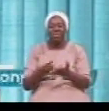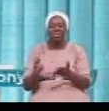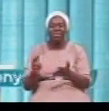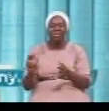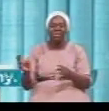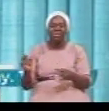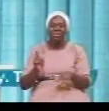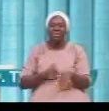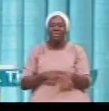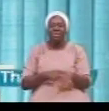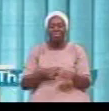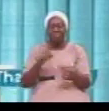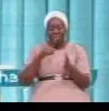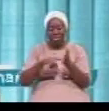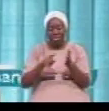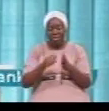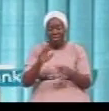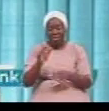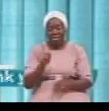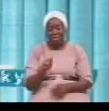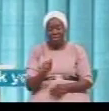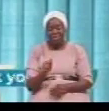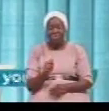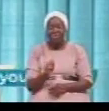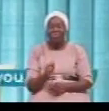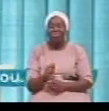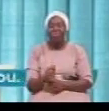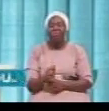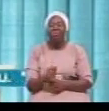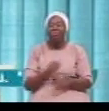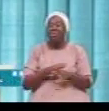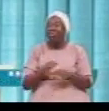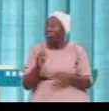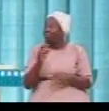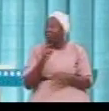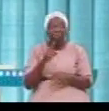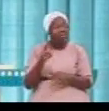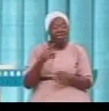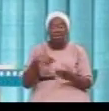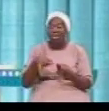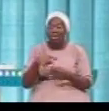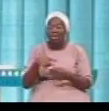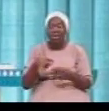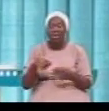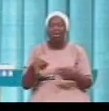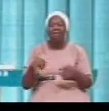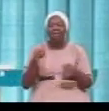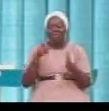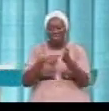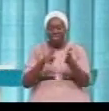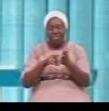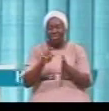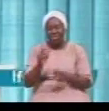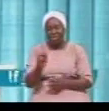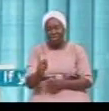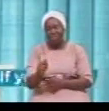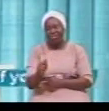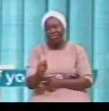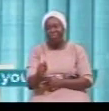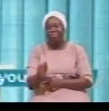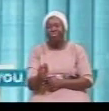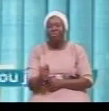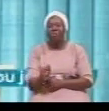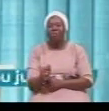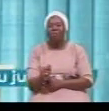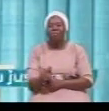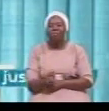Yes, check yourself. Don't be looking around at others. Check yourself.